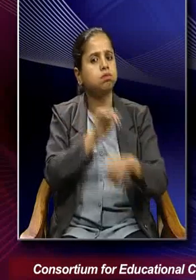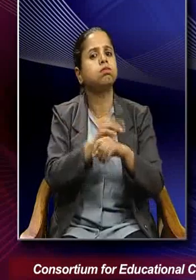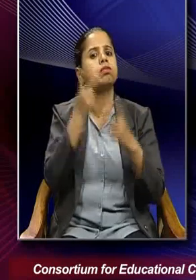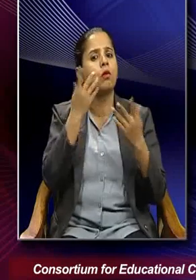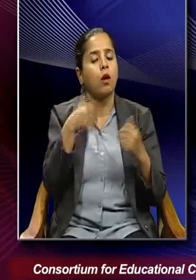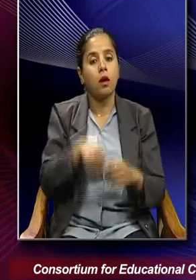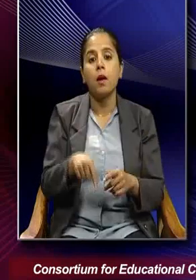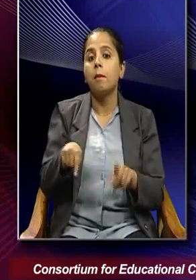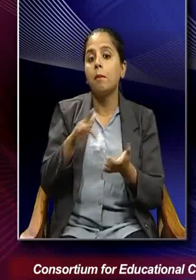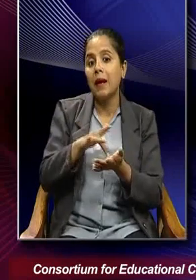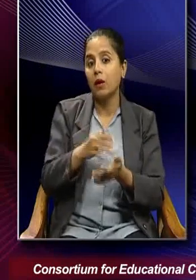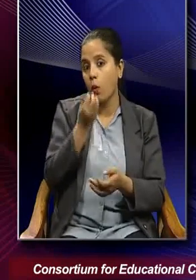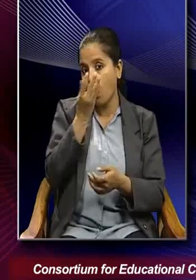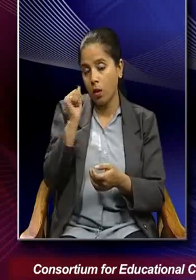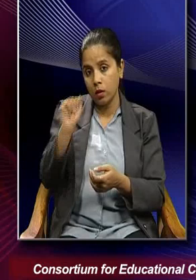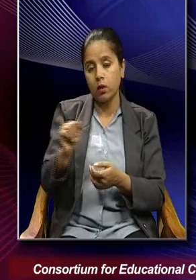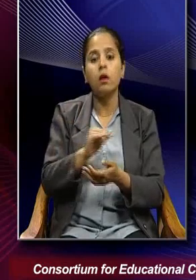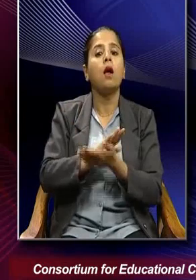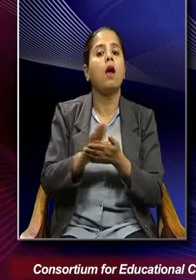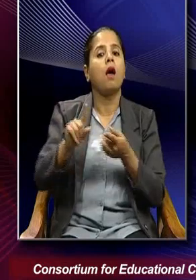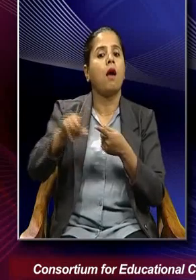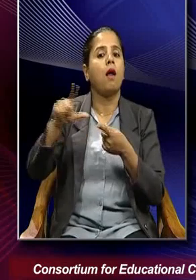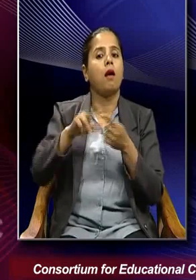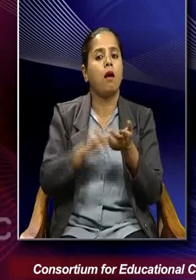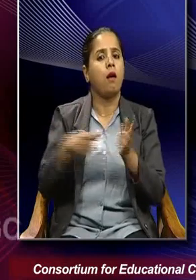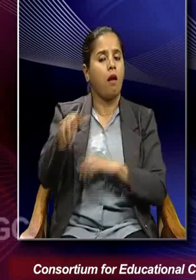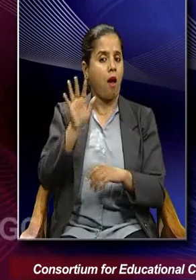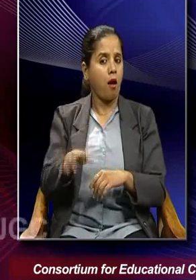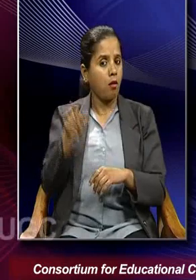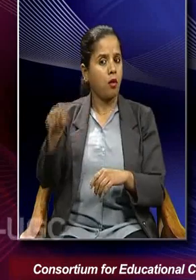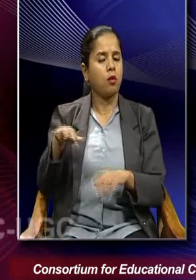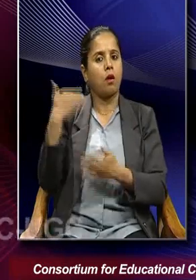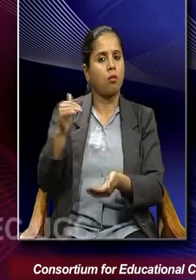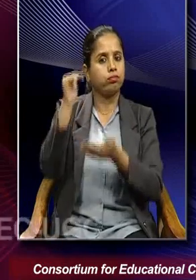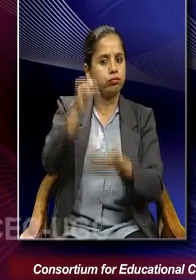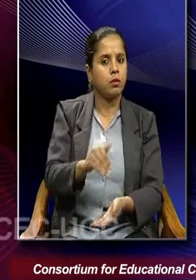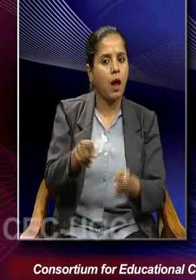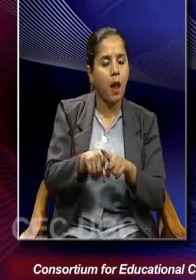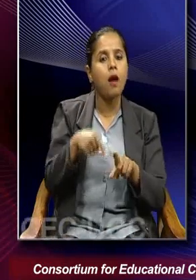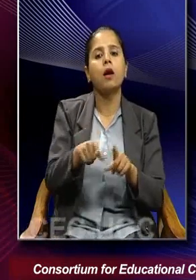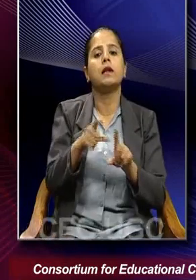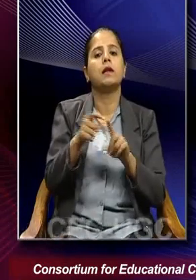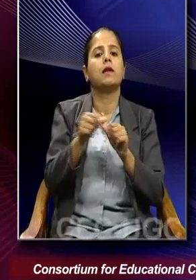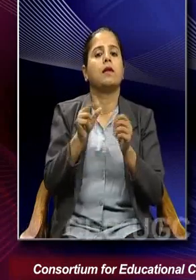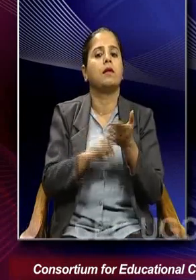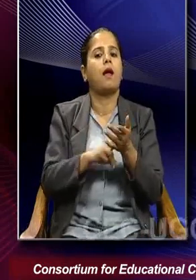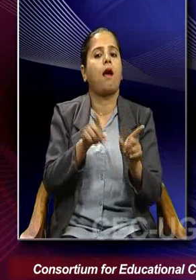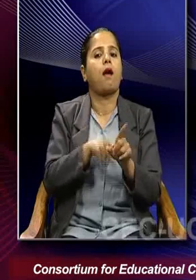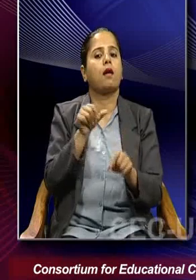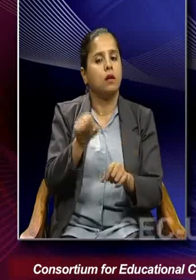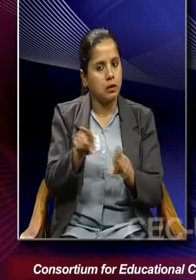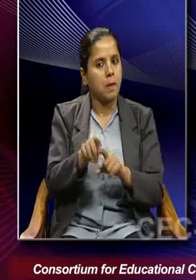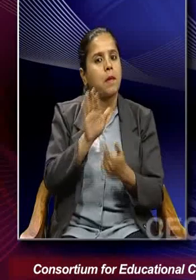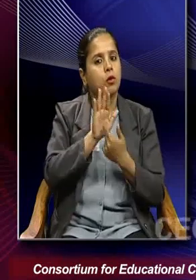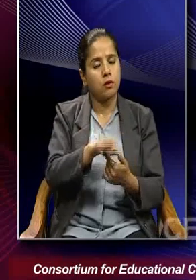Hong Kong he is held by Helen. Later they have a son portrayed by Danny. So we find that how